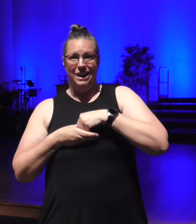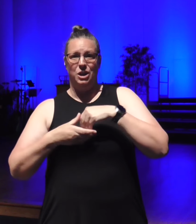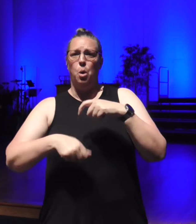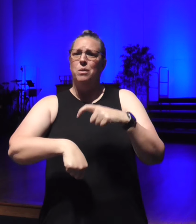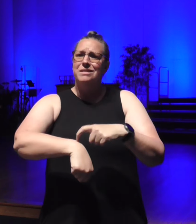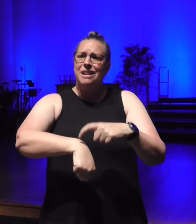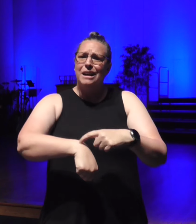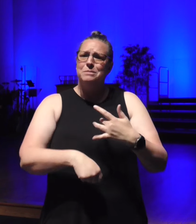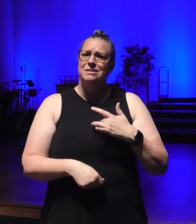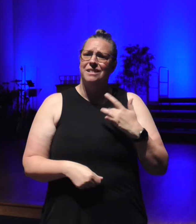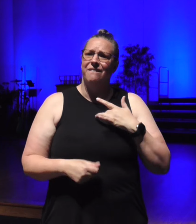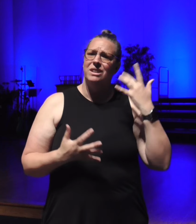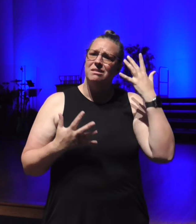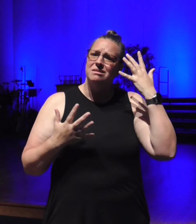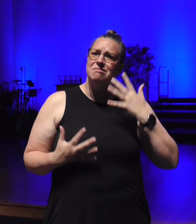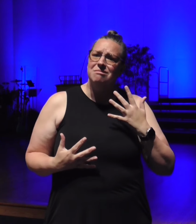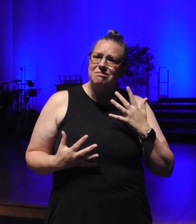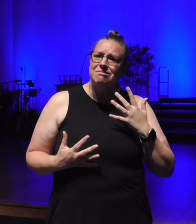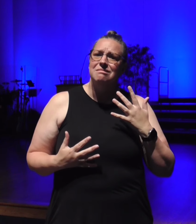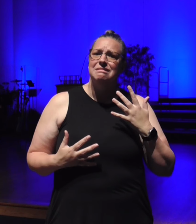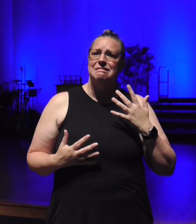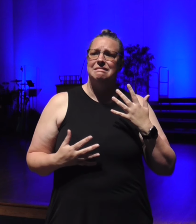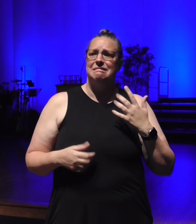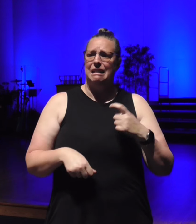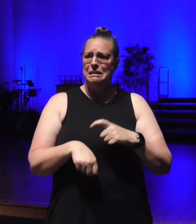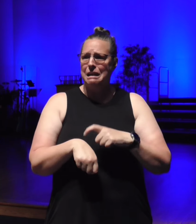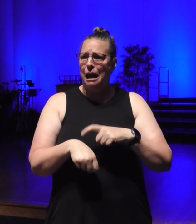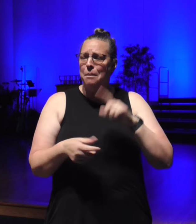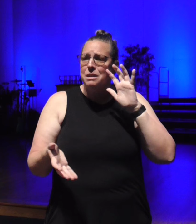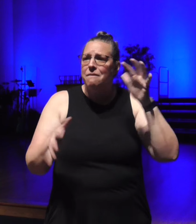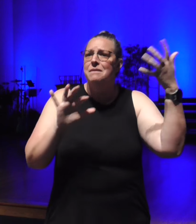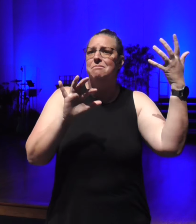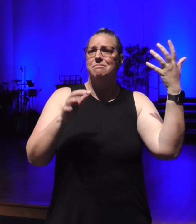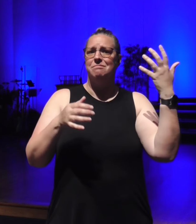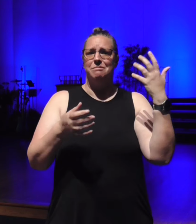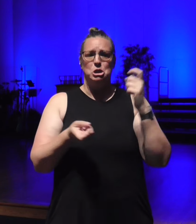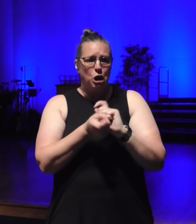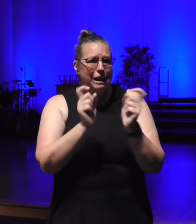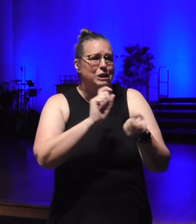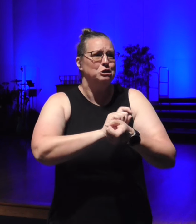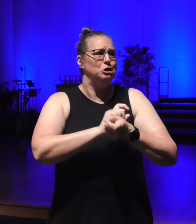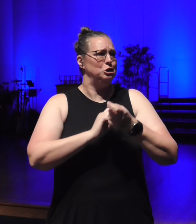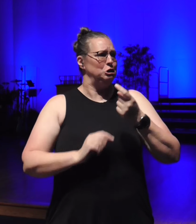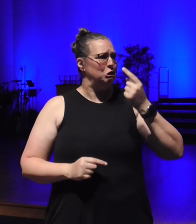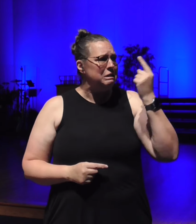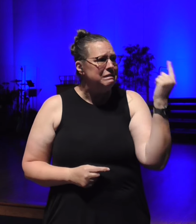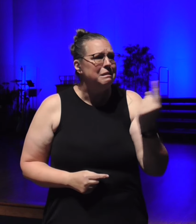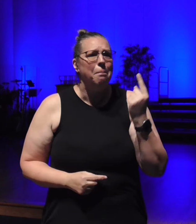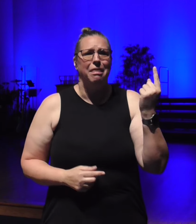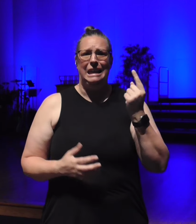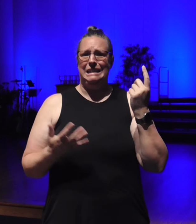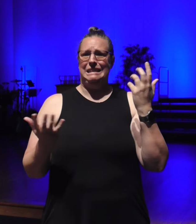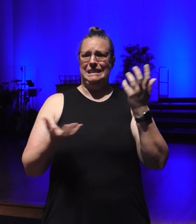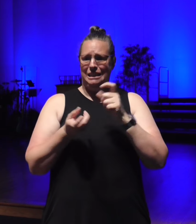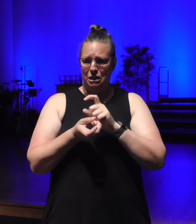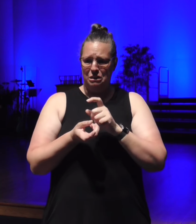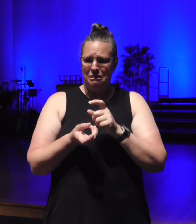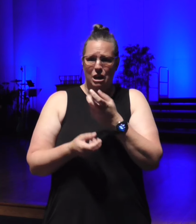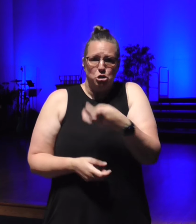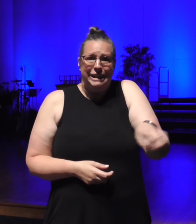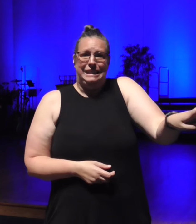feels so dark, in times of tempest, in times of upheaval, change, transition, in times when we